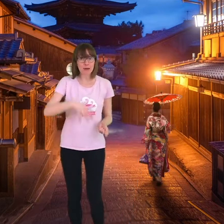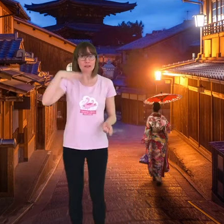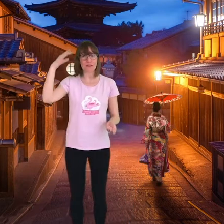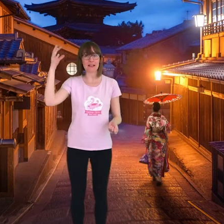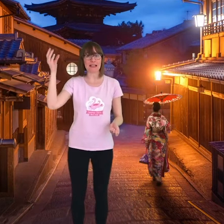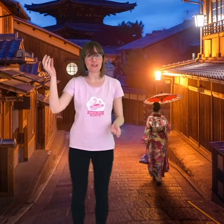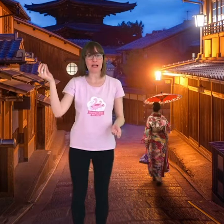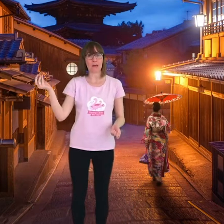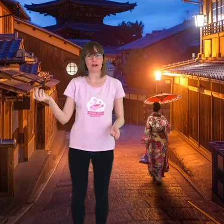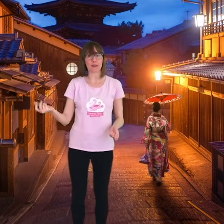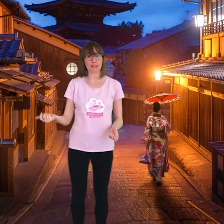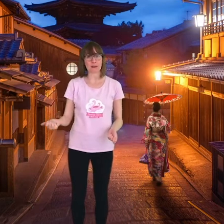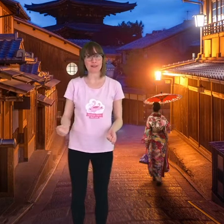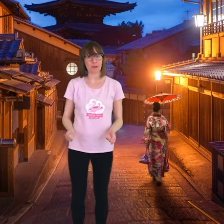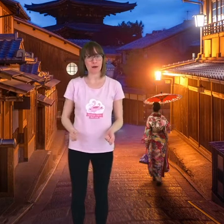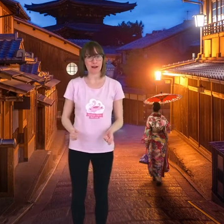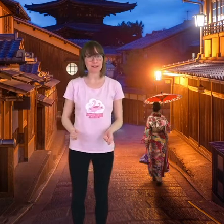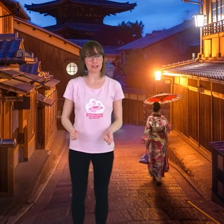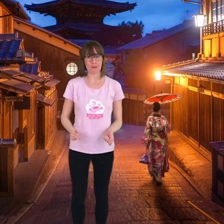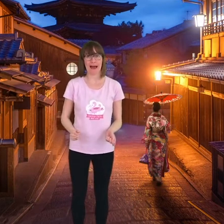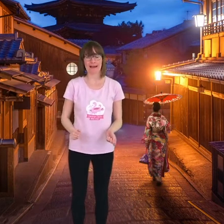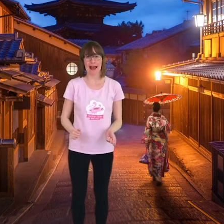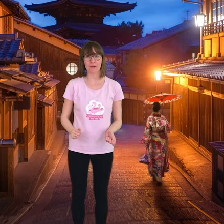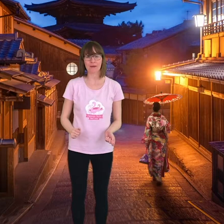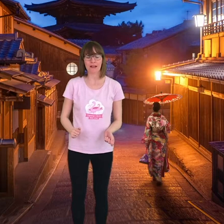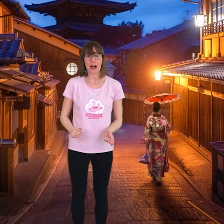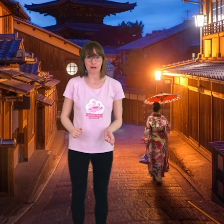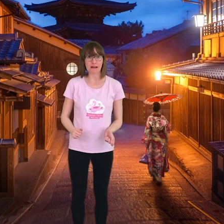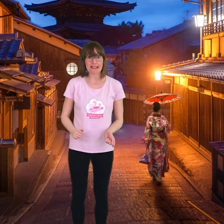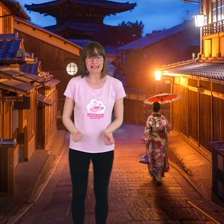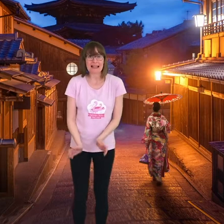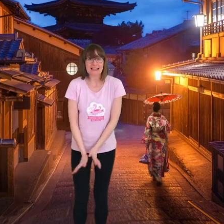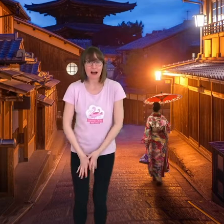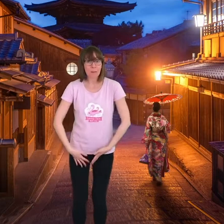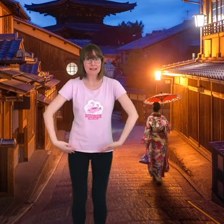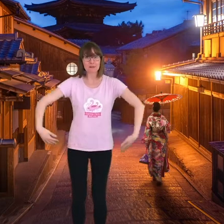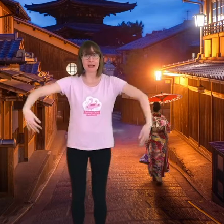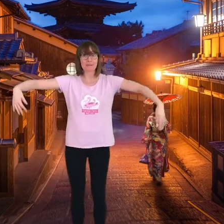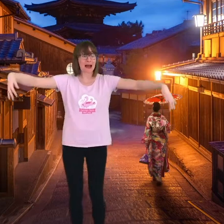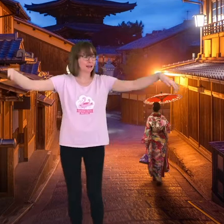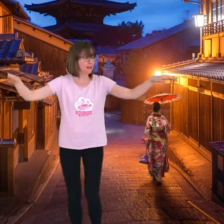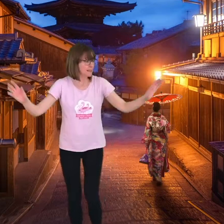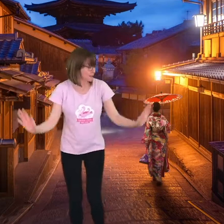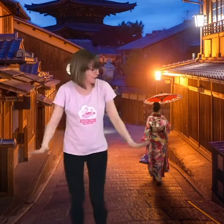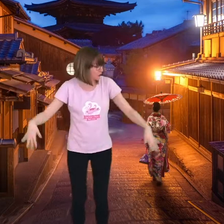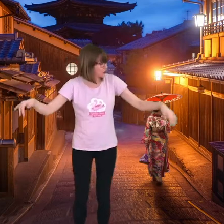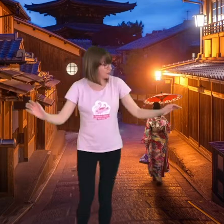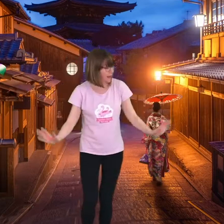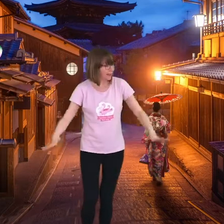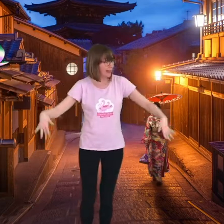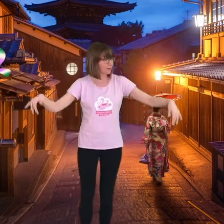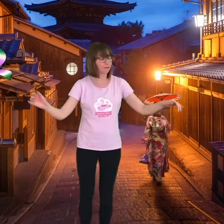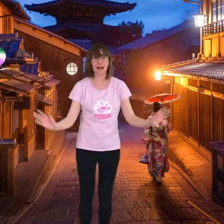fly out of the village and we're going to go somewhere else in Japan now. Are you ready? So let's get our butterflies back. So we need to